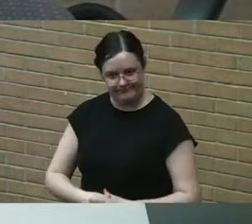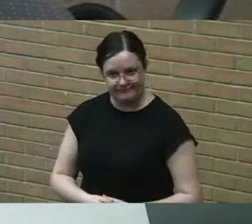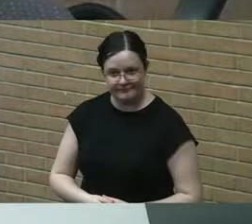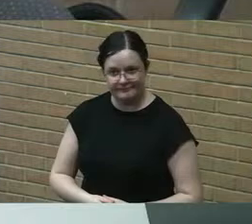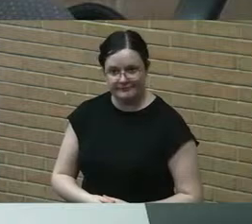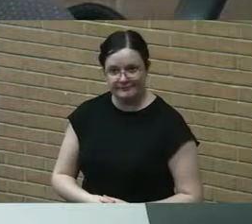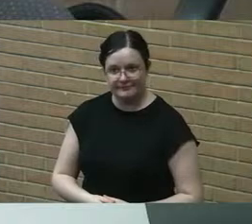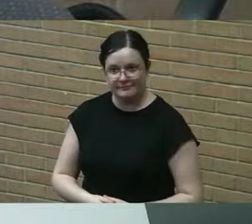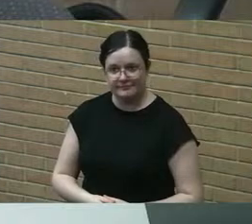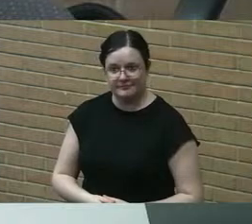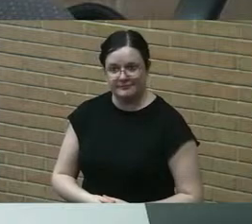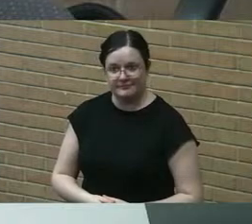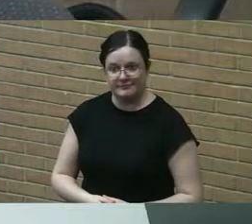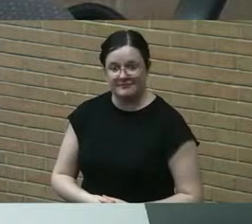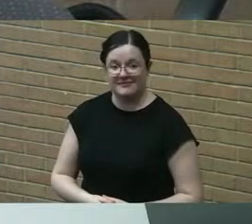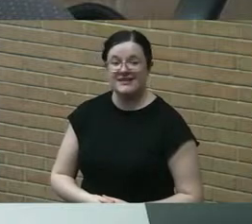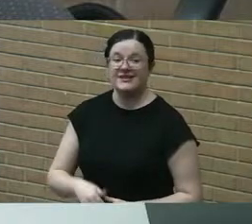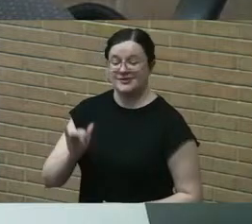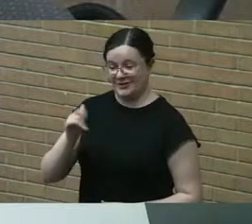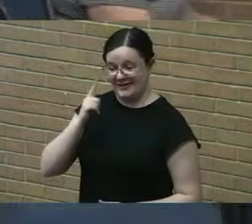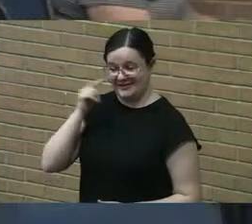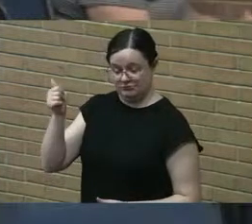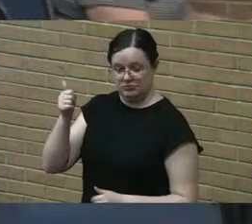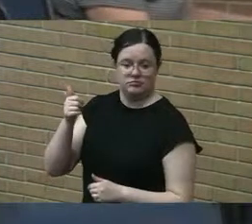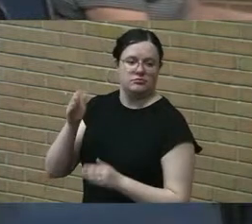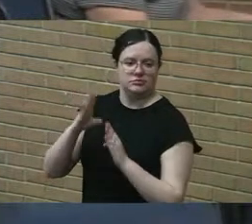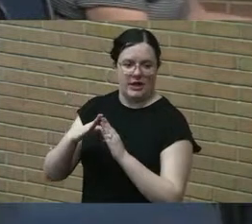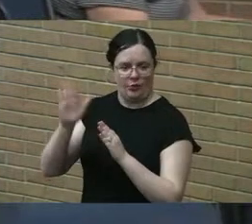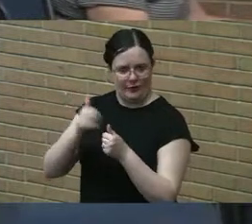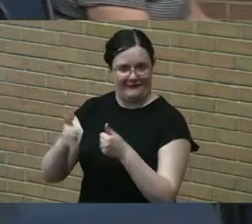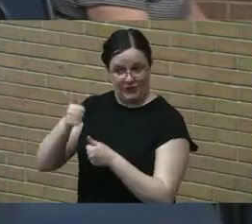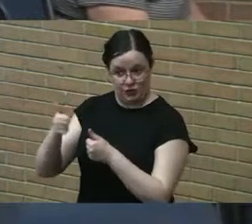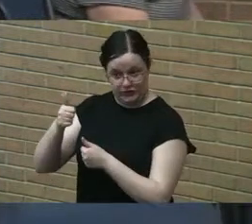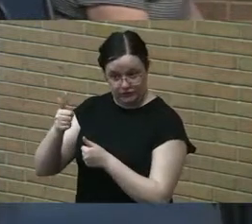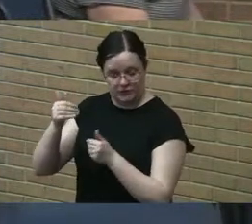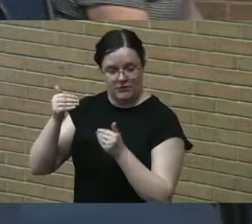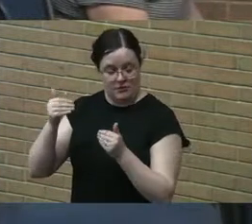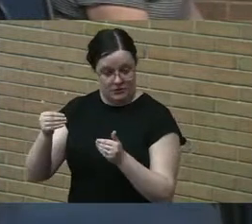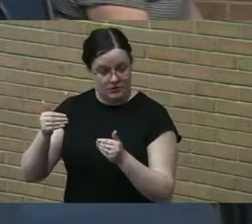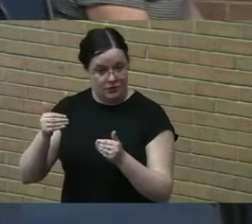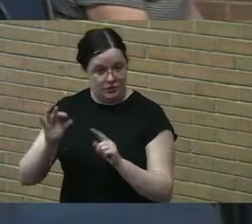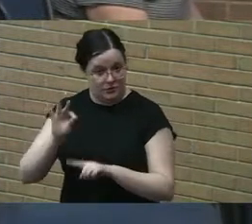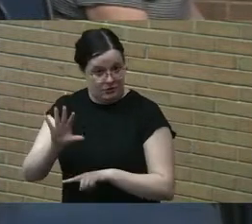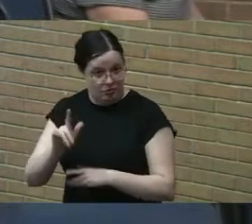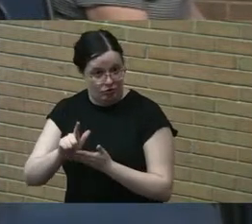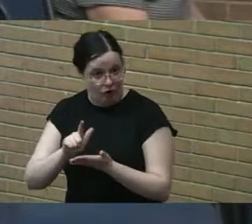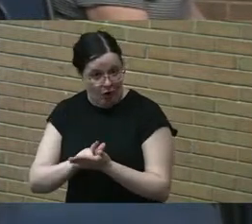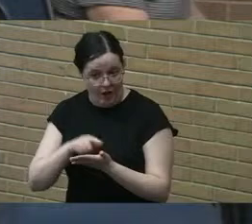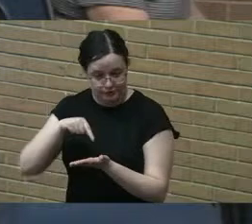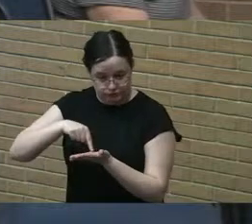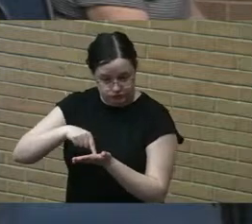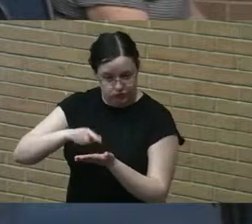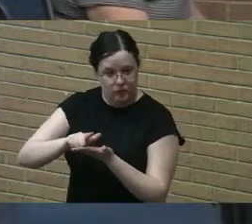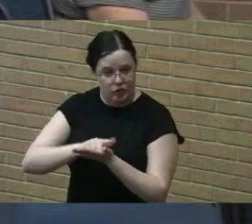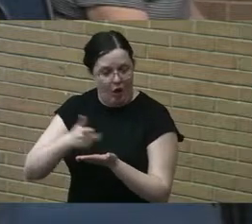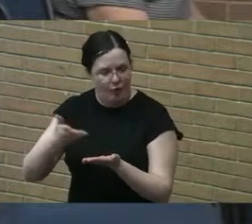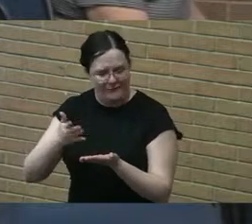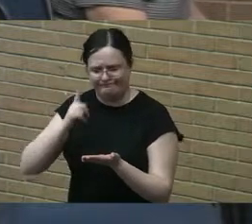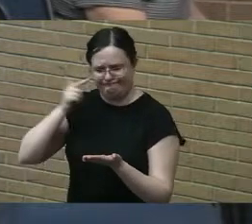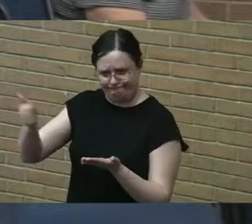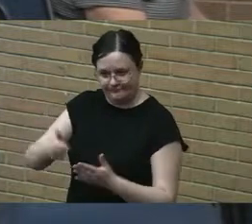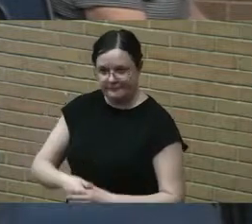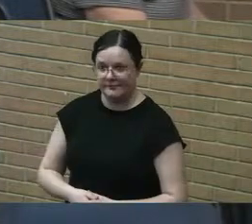elected officials of the town to decide in their discretion whether to introduce that law and what the content of that law is. So there is